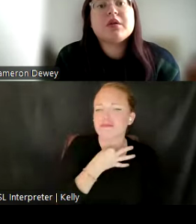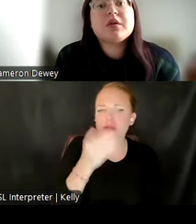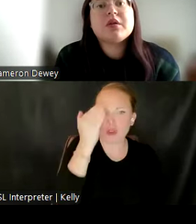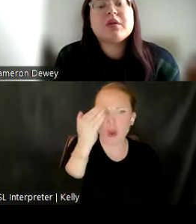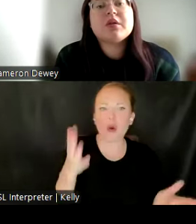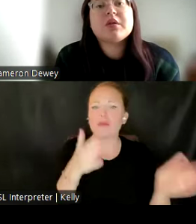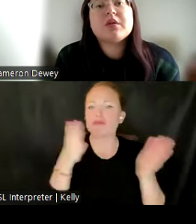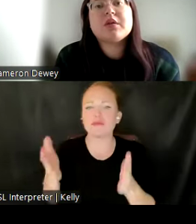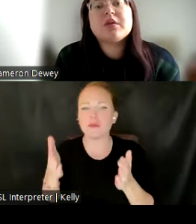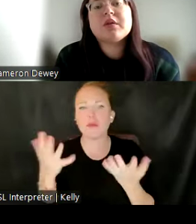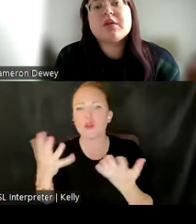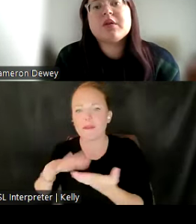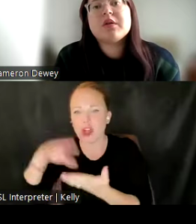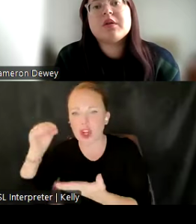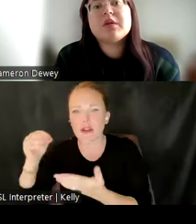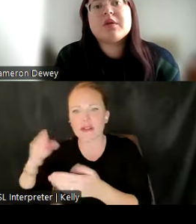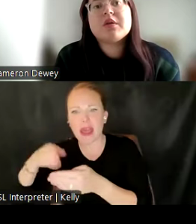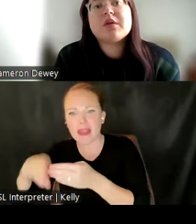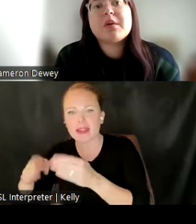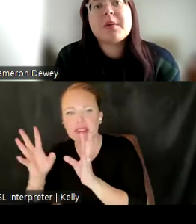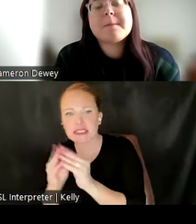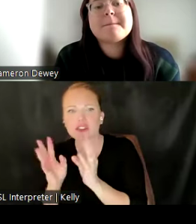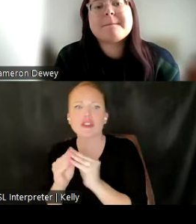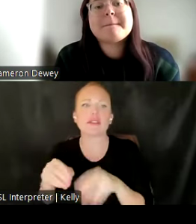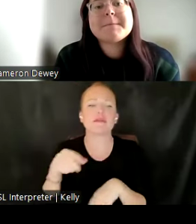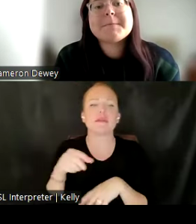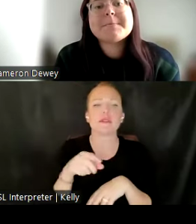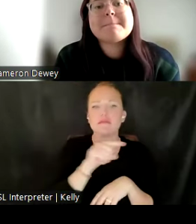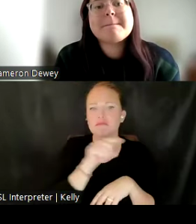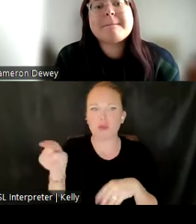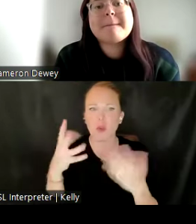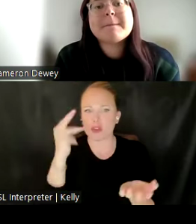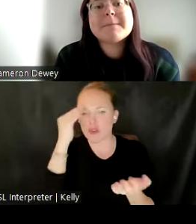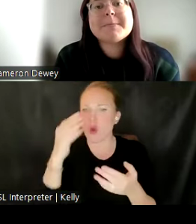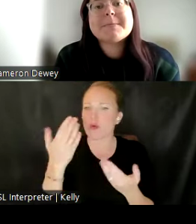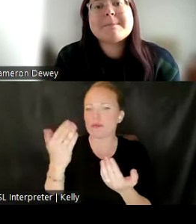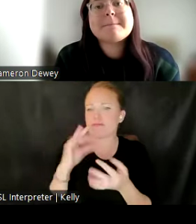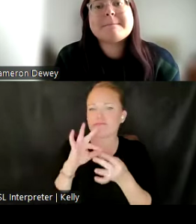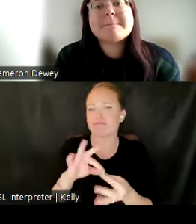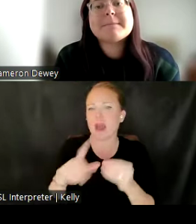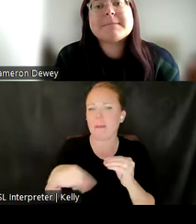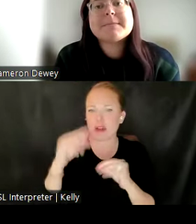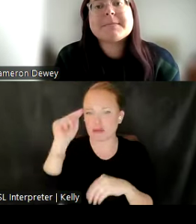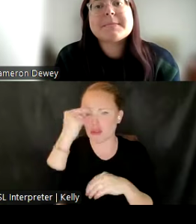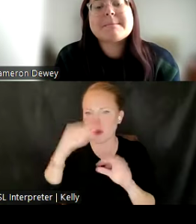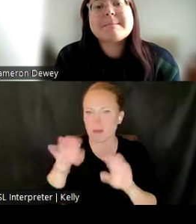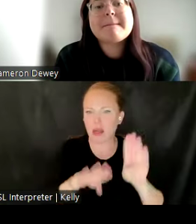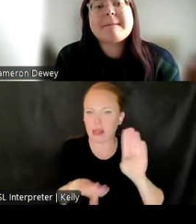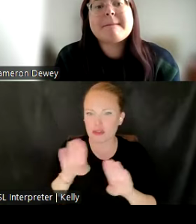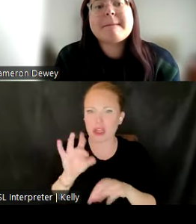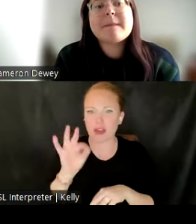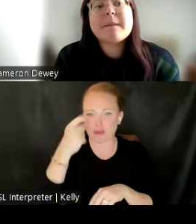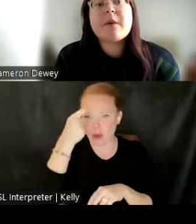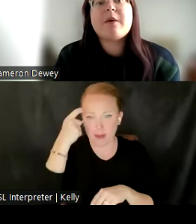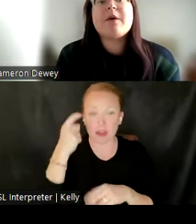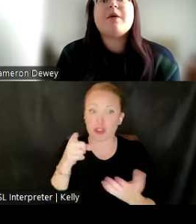what you already know about the neurobiology of trauma, that would be great. If you guys are experiencing any technical